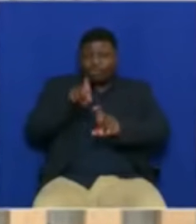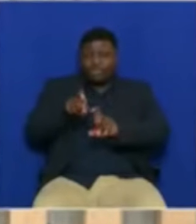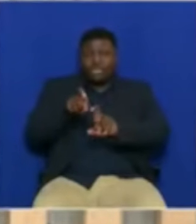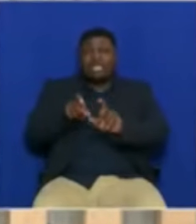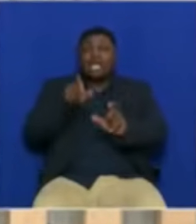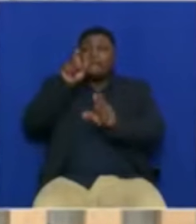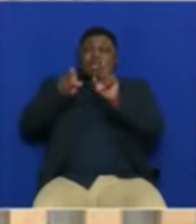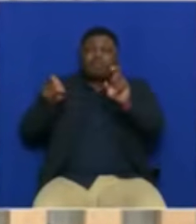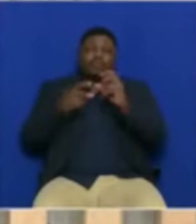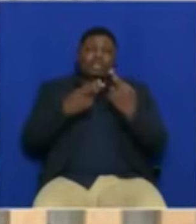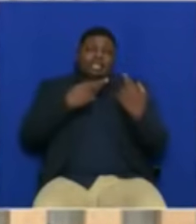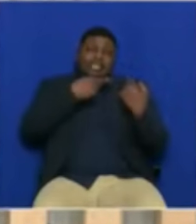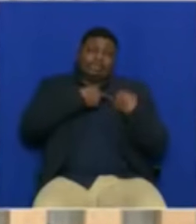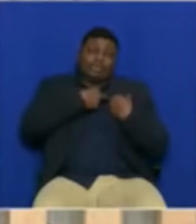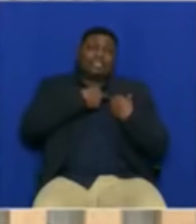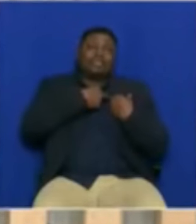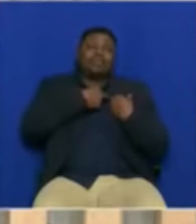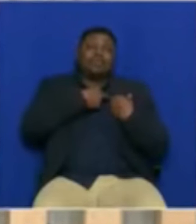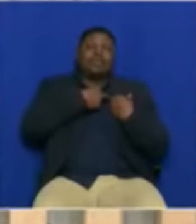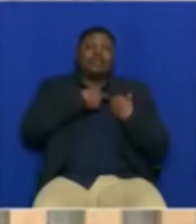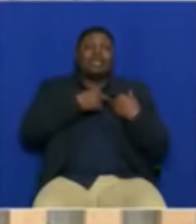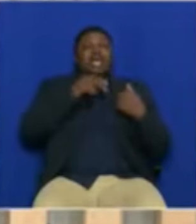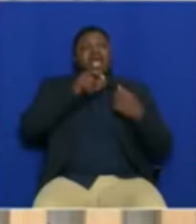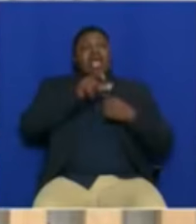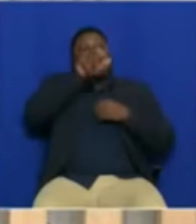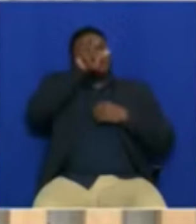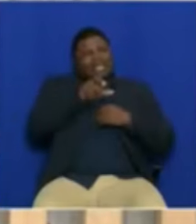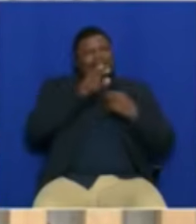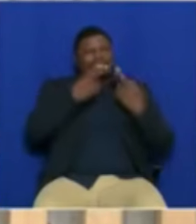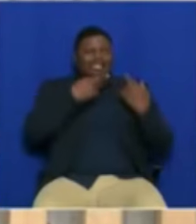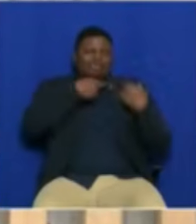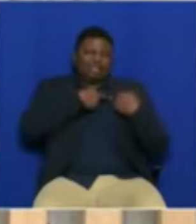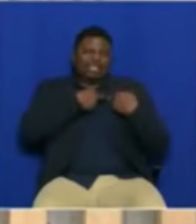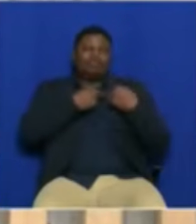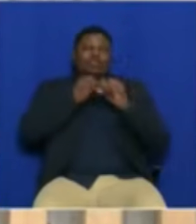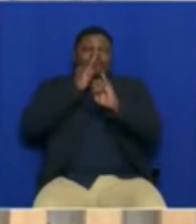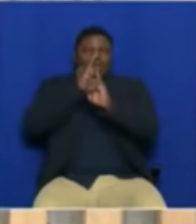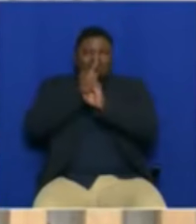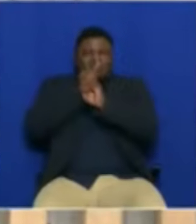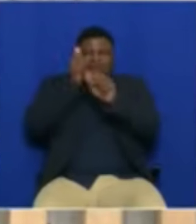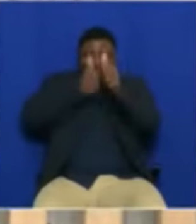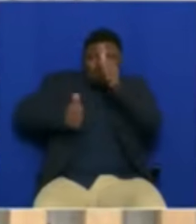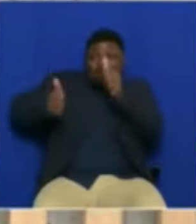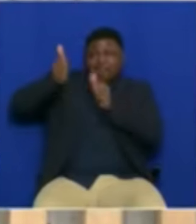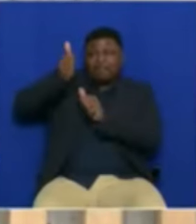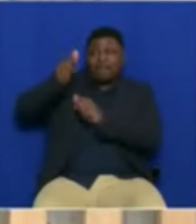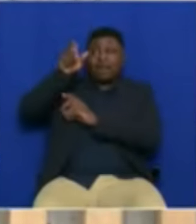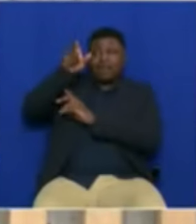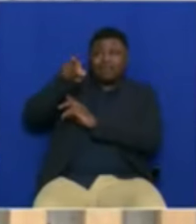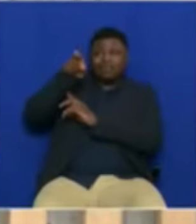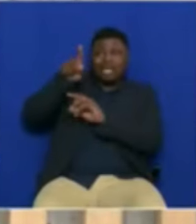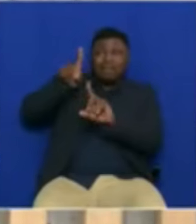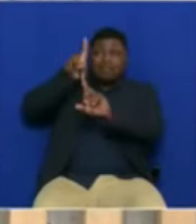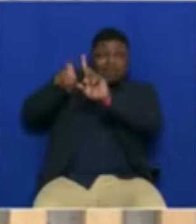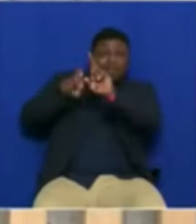is affected by the investigation, but who does it otherwise by talking to people.